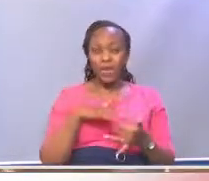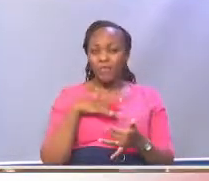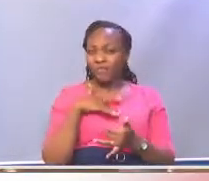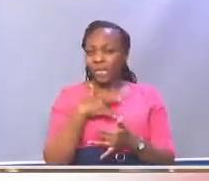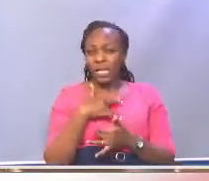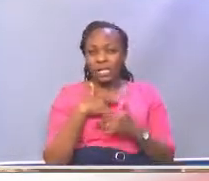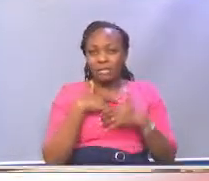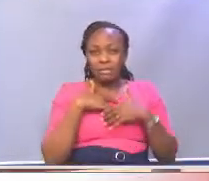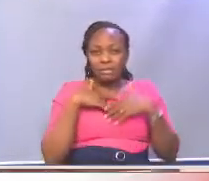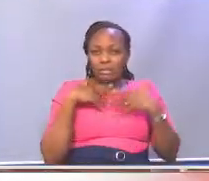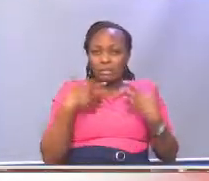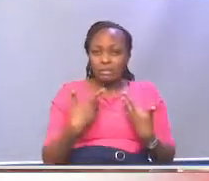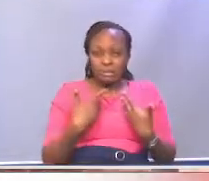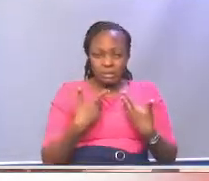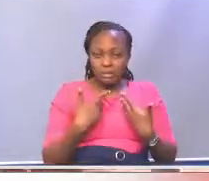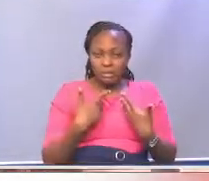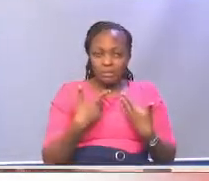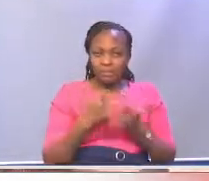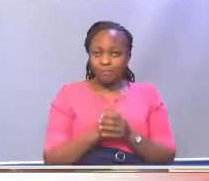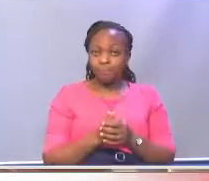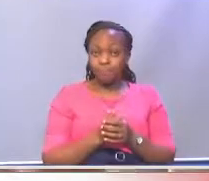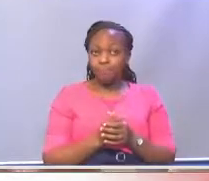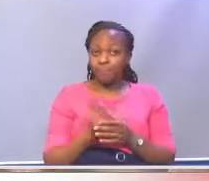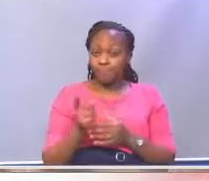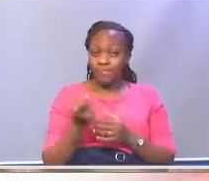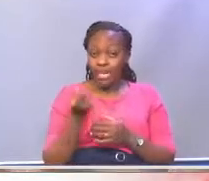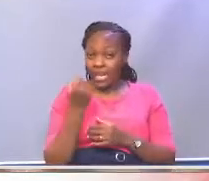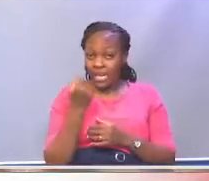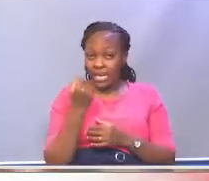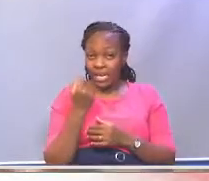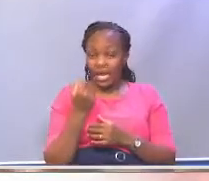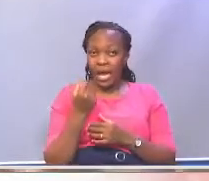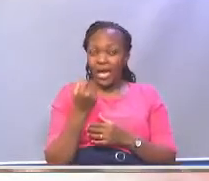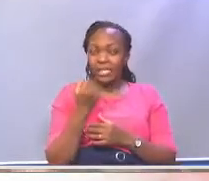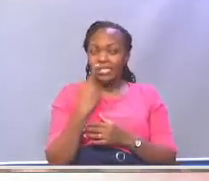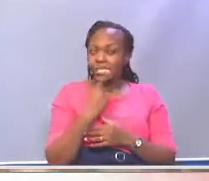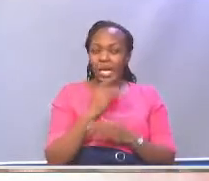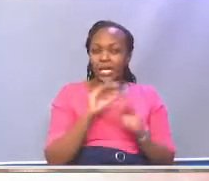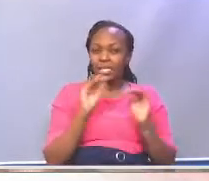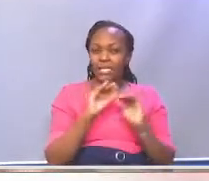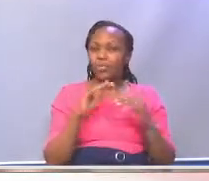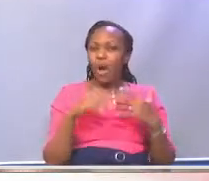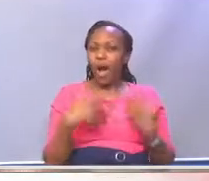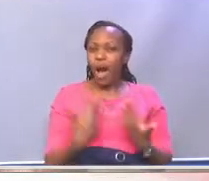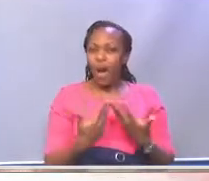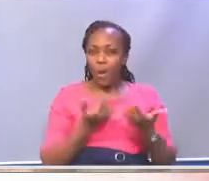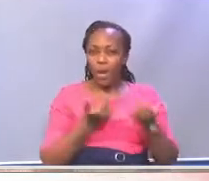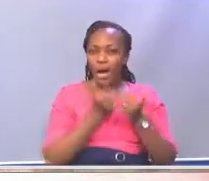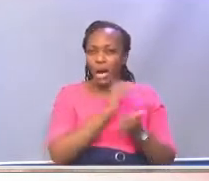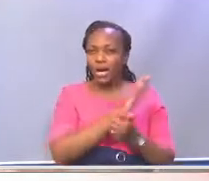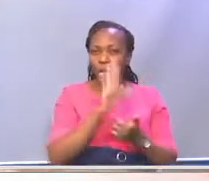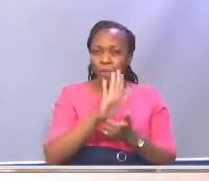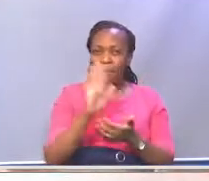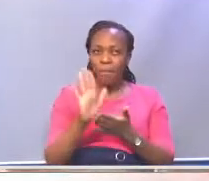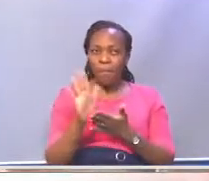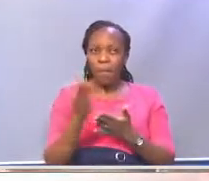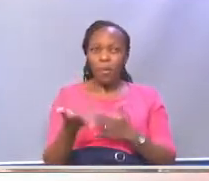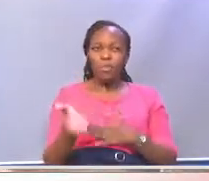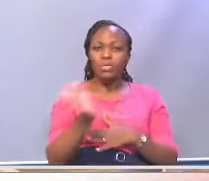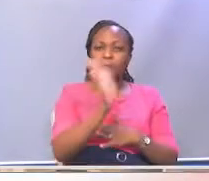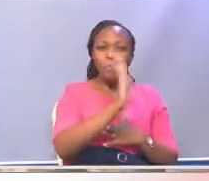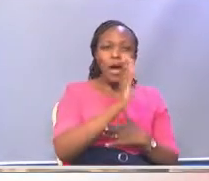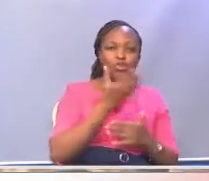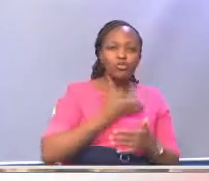What they don't understand is how the car that he was in on the day he went missing was handed over back to its